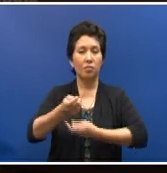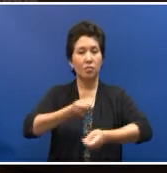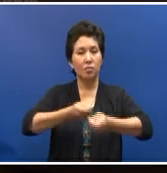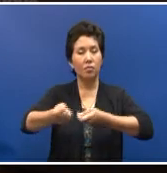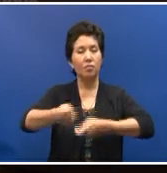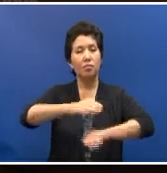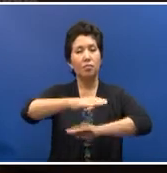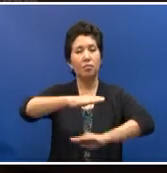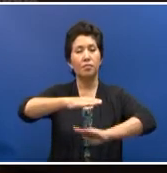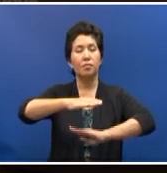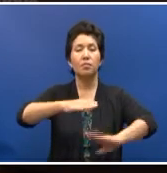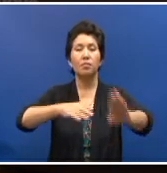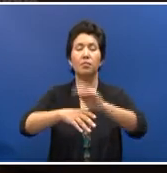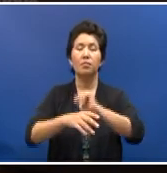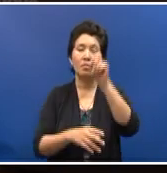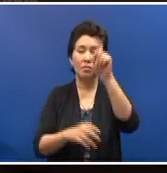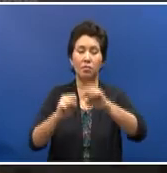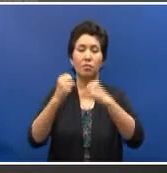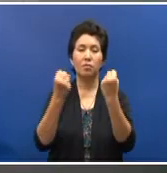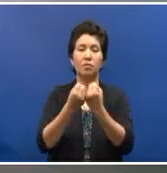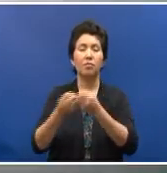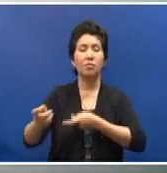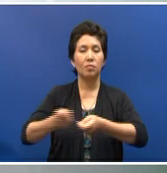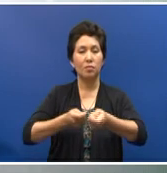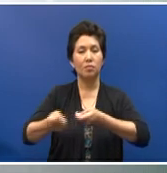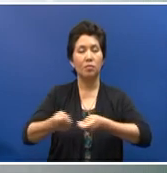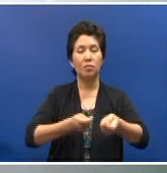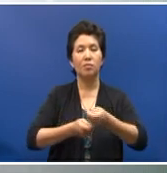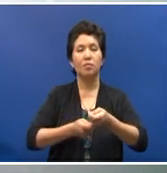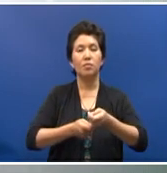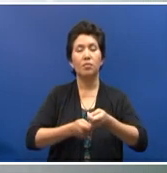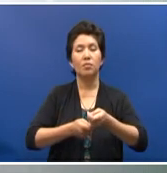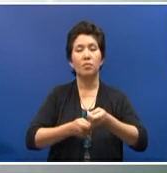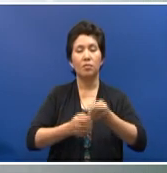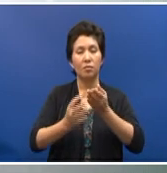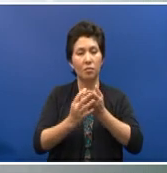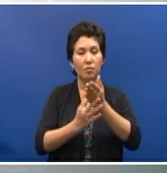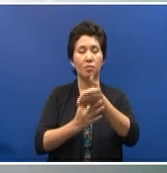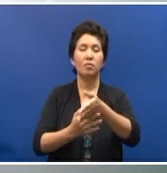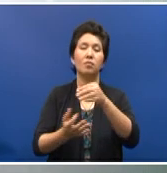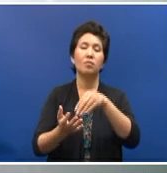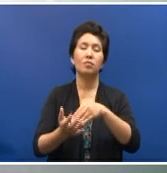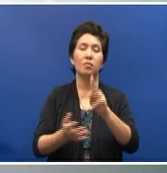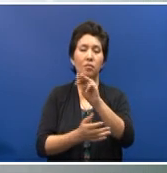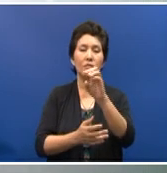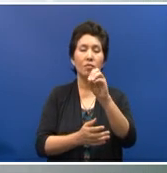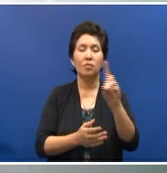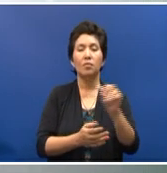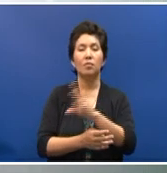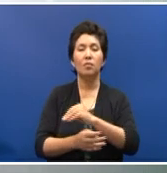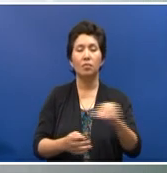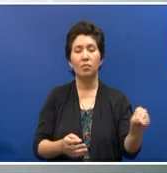so basically the formal means of social controls is due to intermediaries, moods, oath